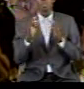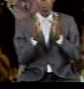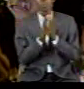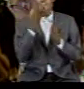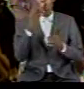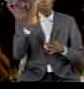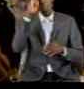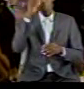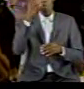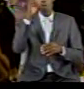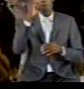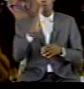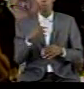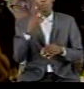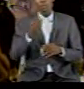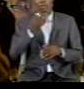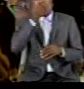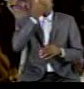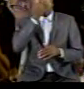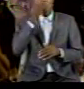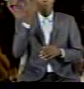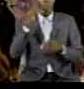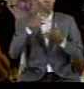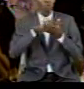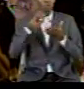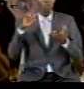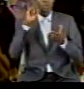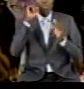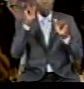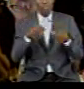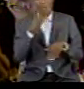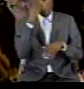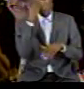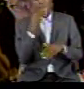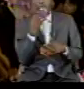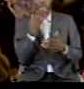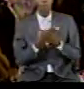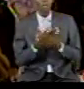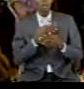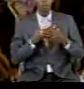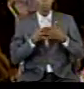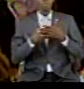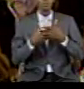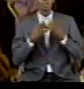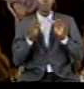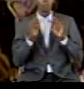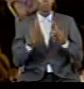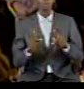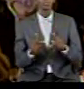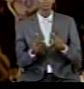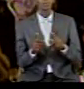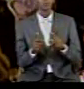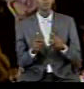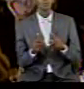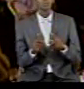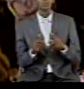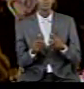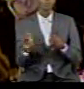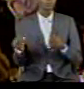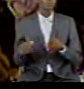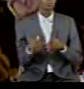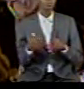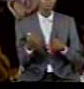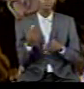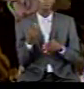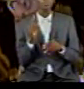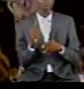oxygen was taken off. He could sleep well and breathe well. The media crew will follow up on this testimony and bring you details.